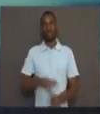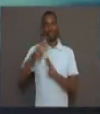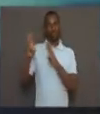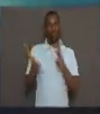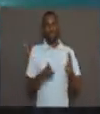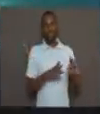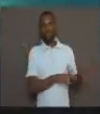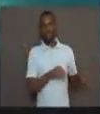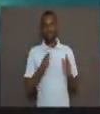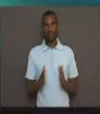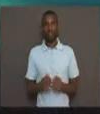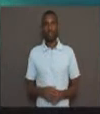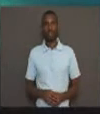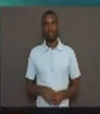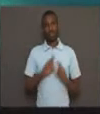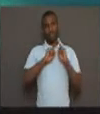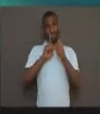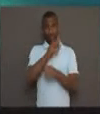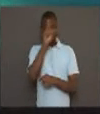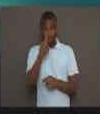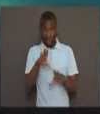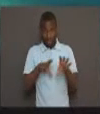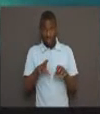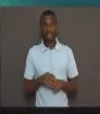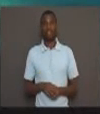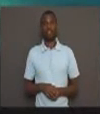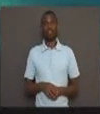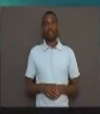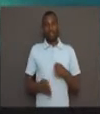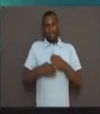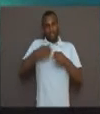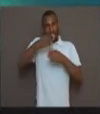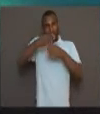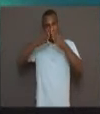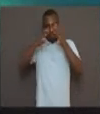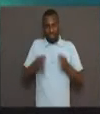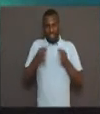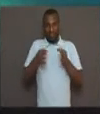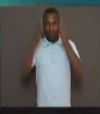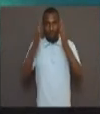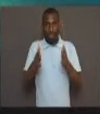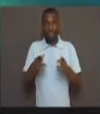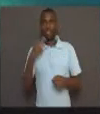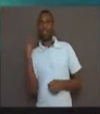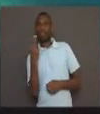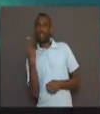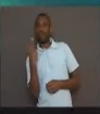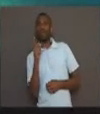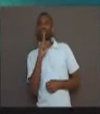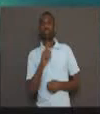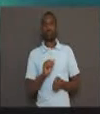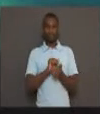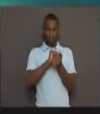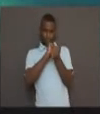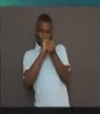Welcome back, students. To answer the question, the step-up transformer is used to